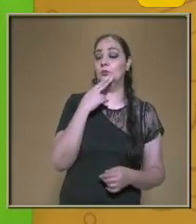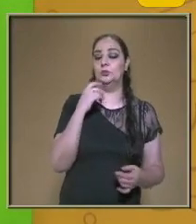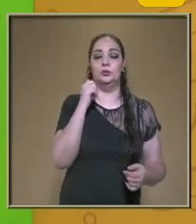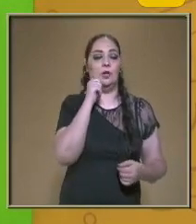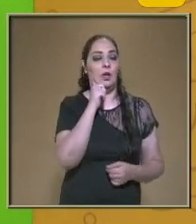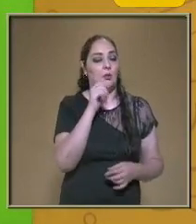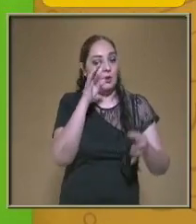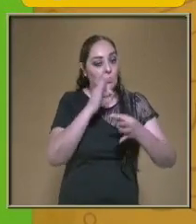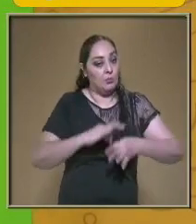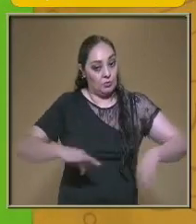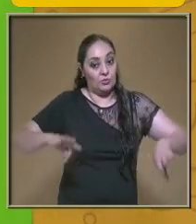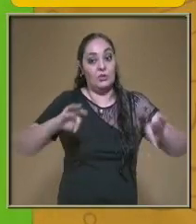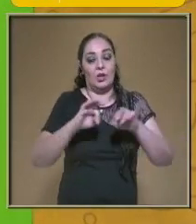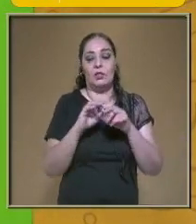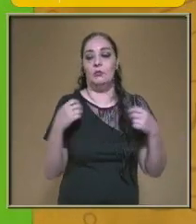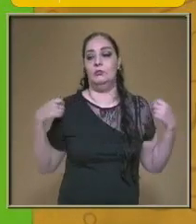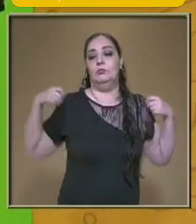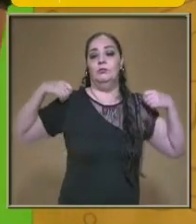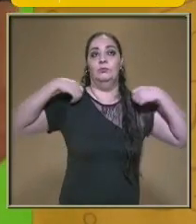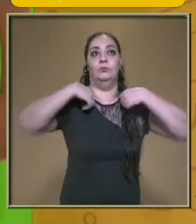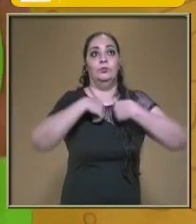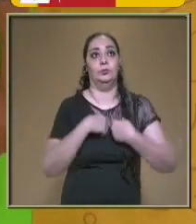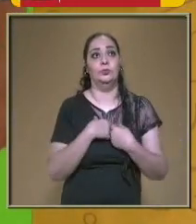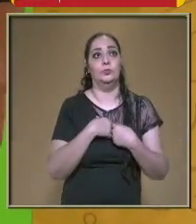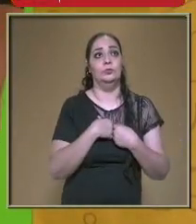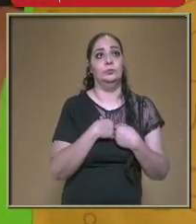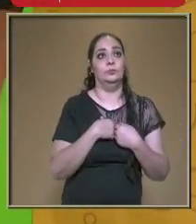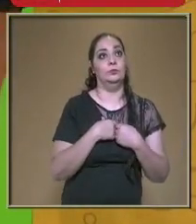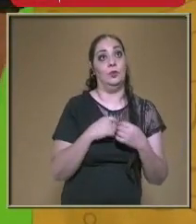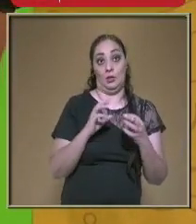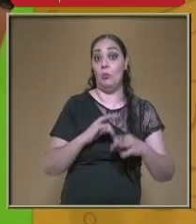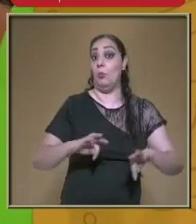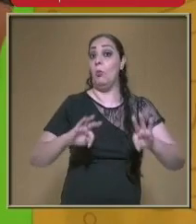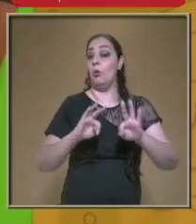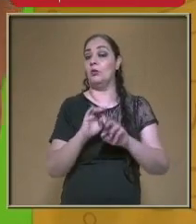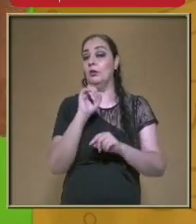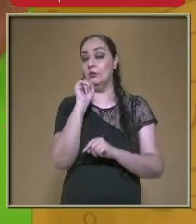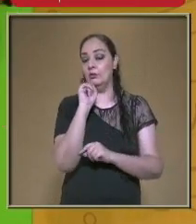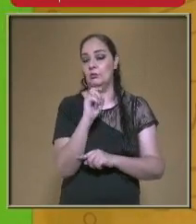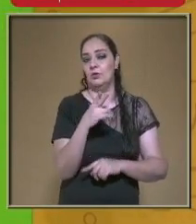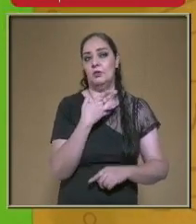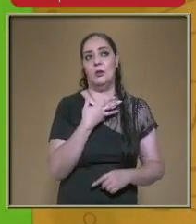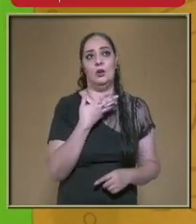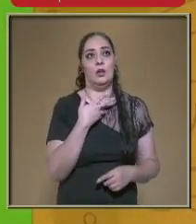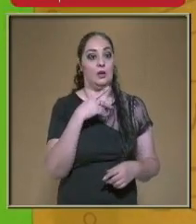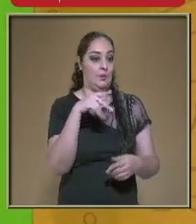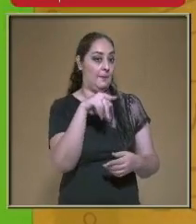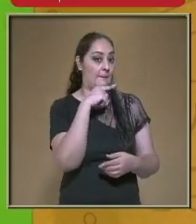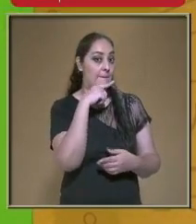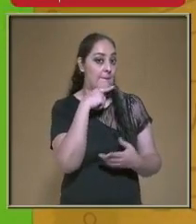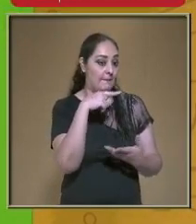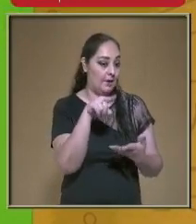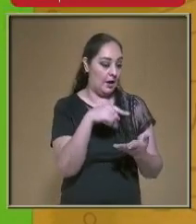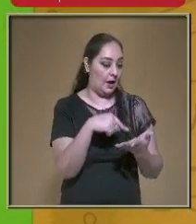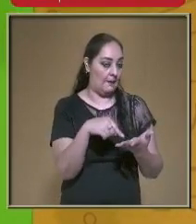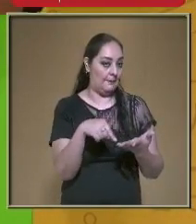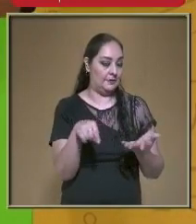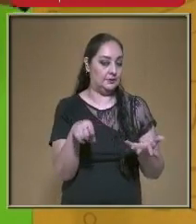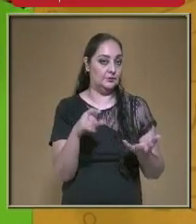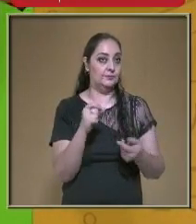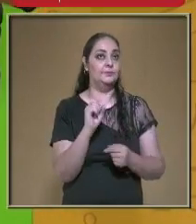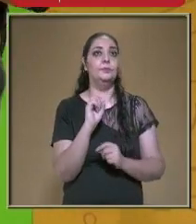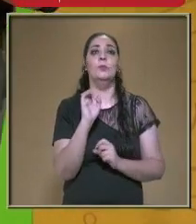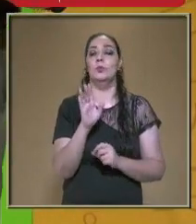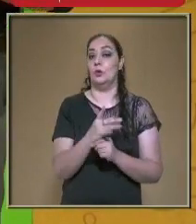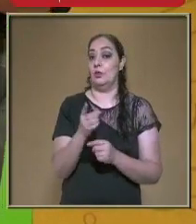very, very important to use the lab coat. It is very important to have a pencil, a pen. Yes, because